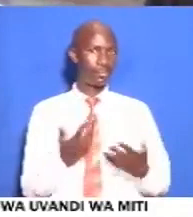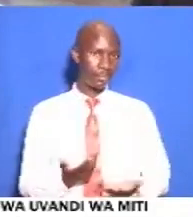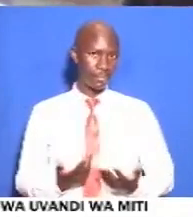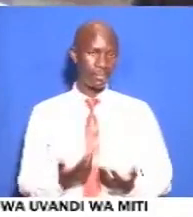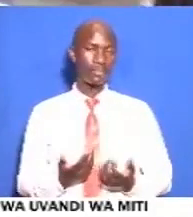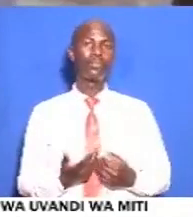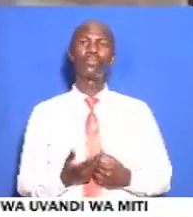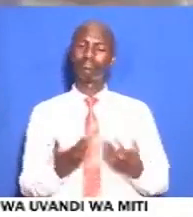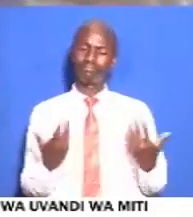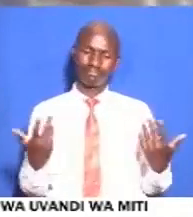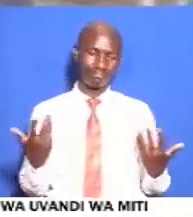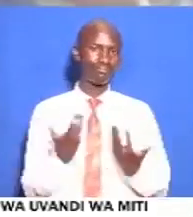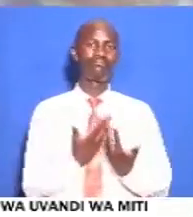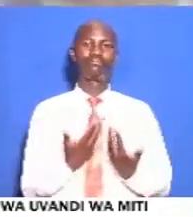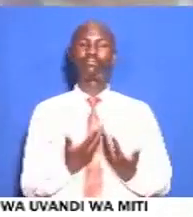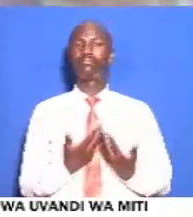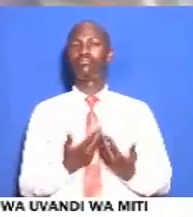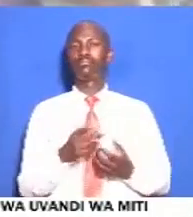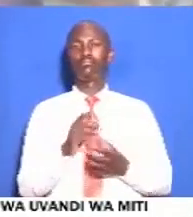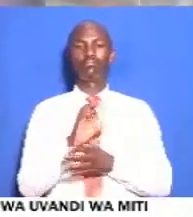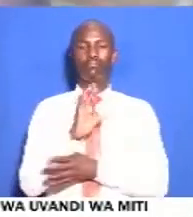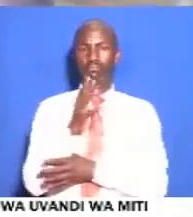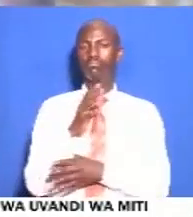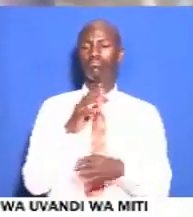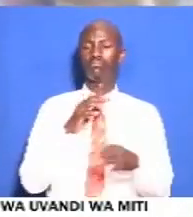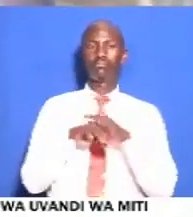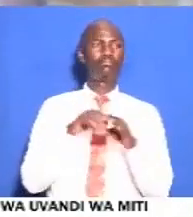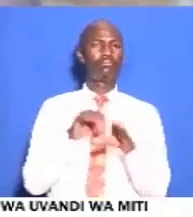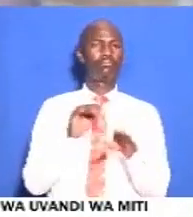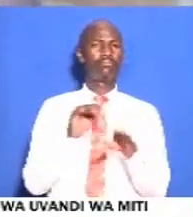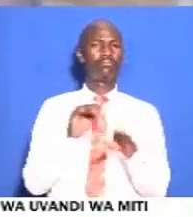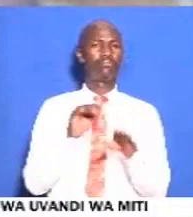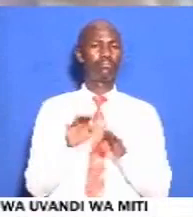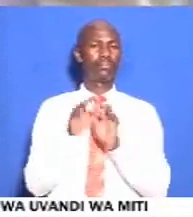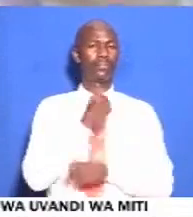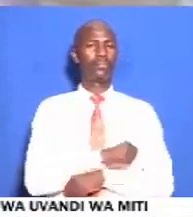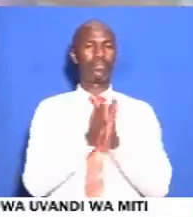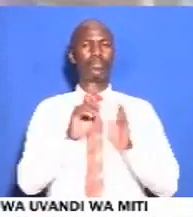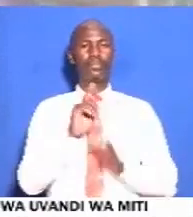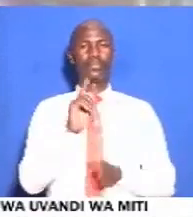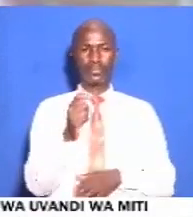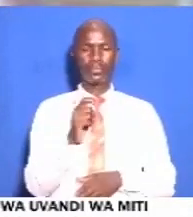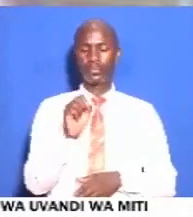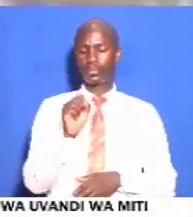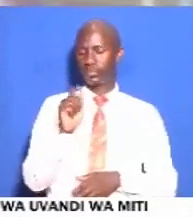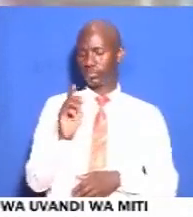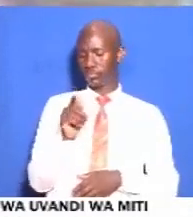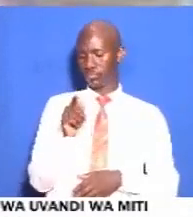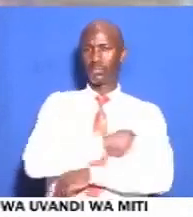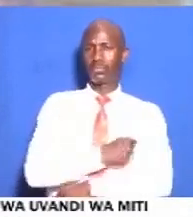to integrate tree planting in every school in the Republic of Kenya. And our center